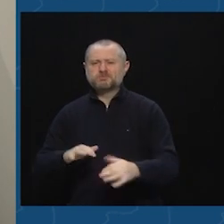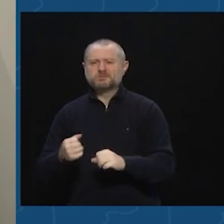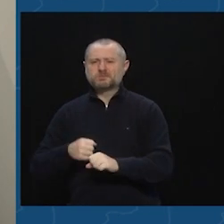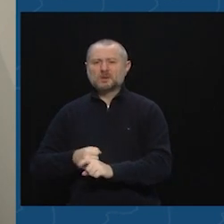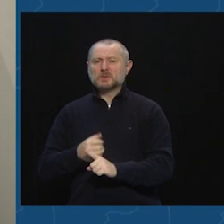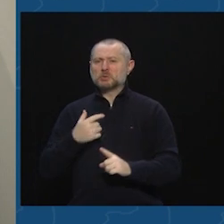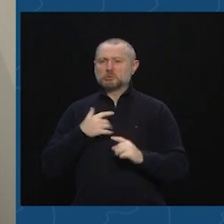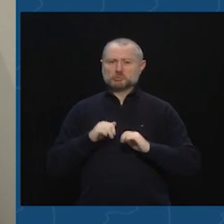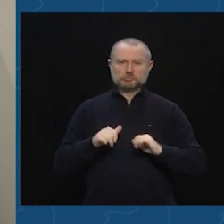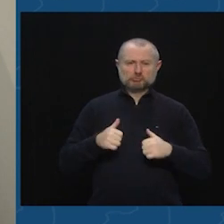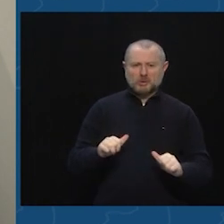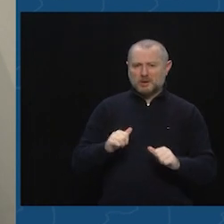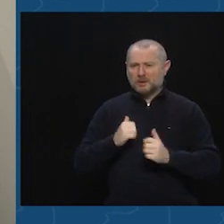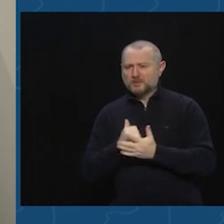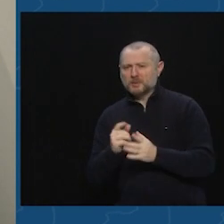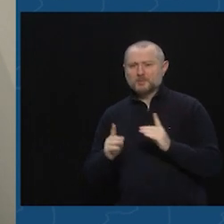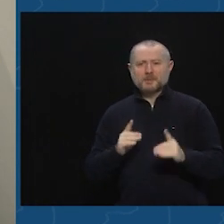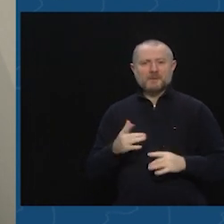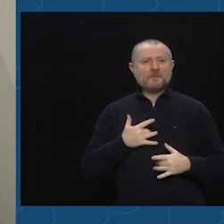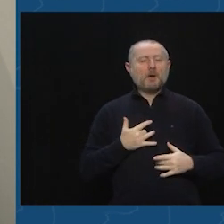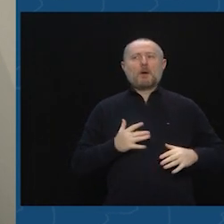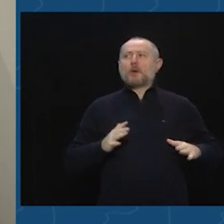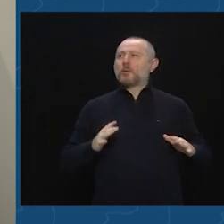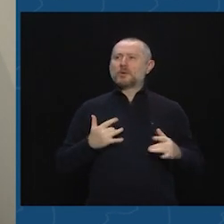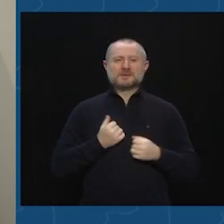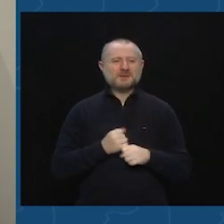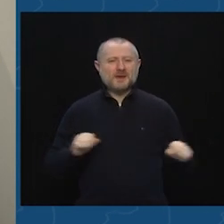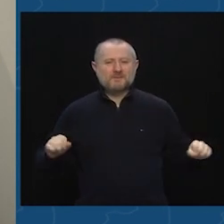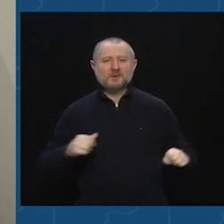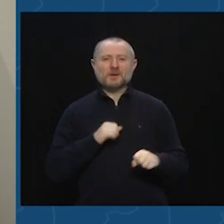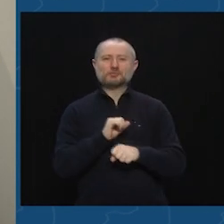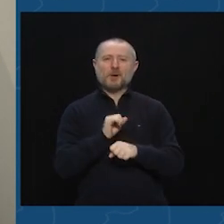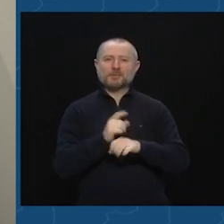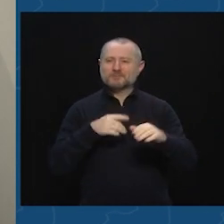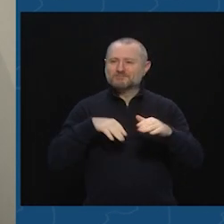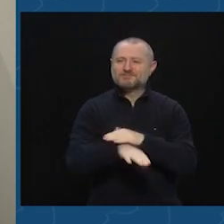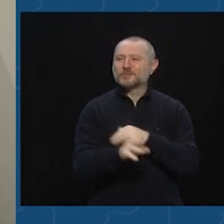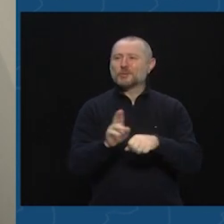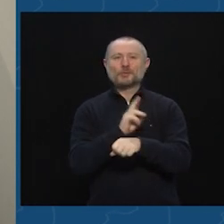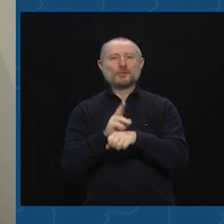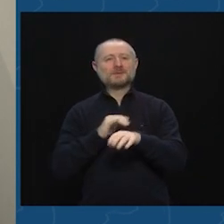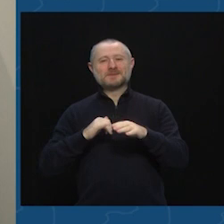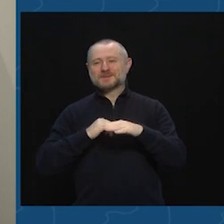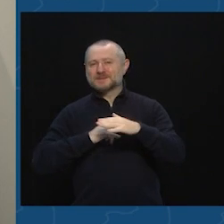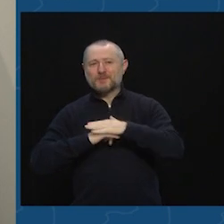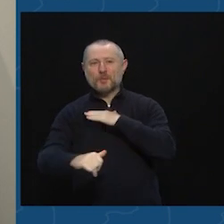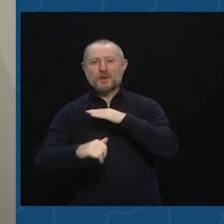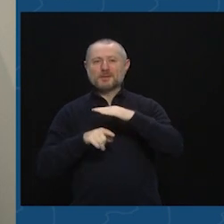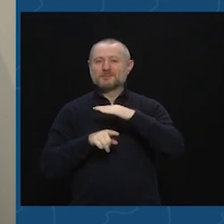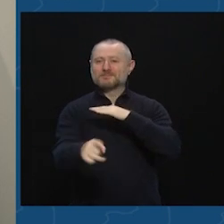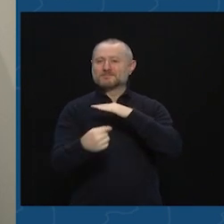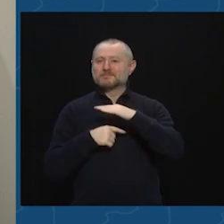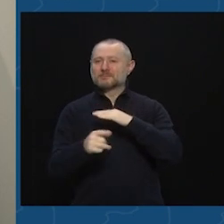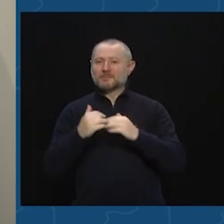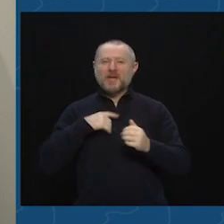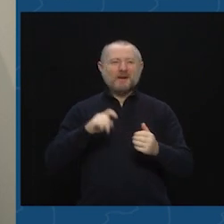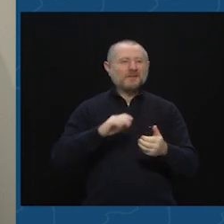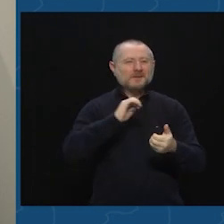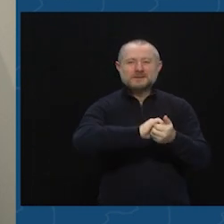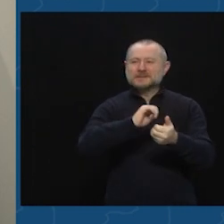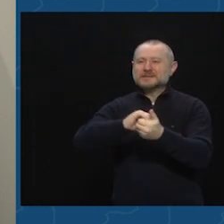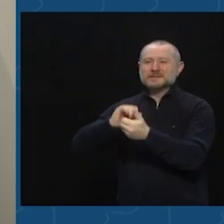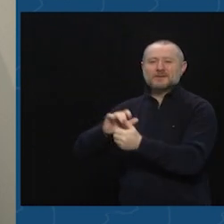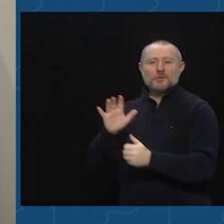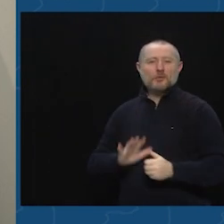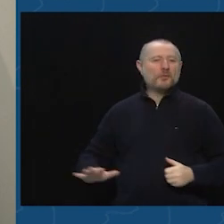we have a lot of work to do on that front, but it only happens when you have willing partners who bring all their resources and human